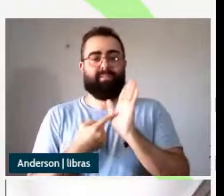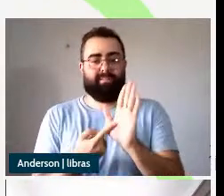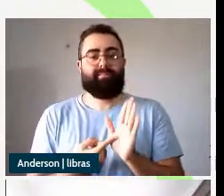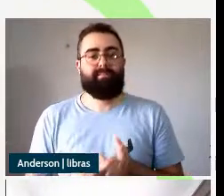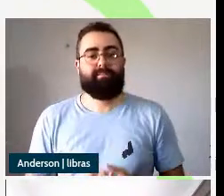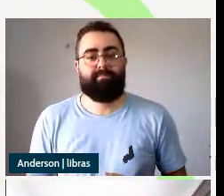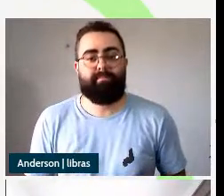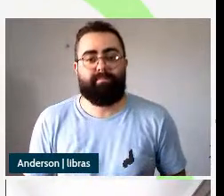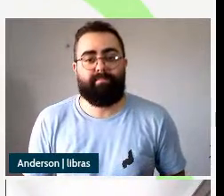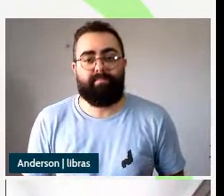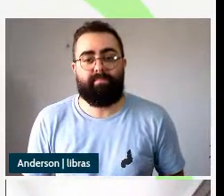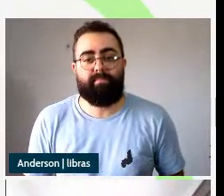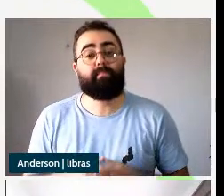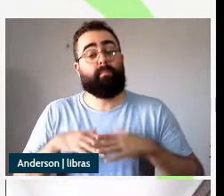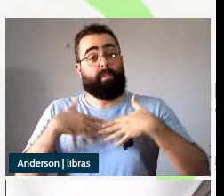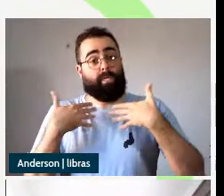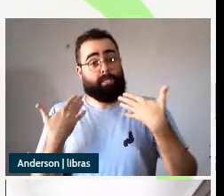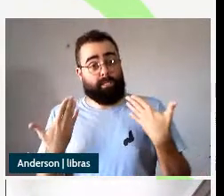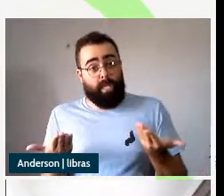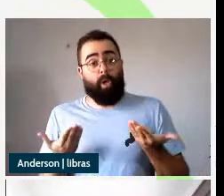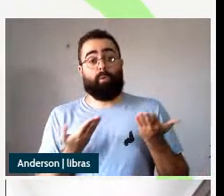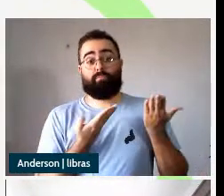a speech theory we classify it